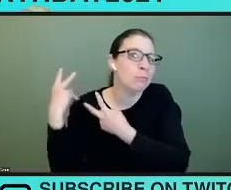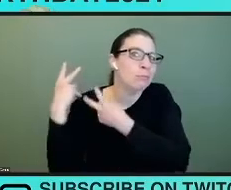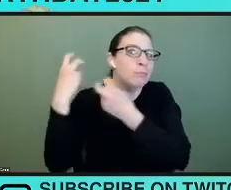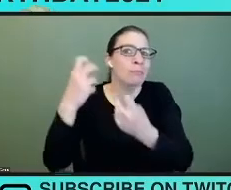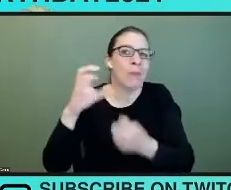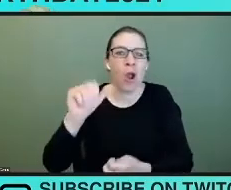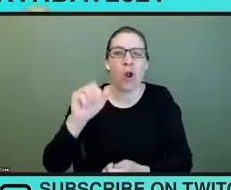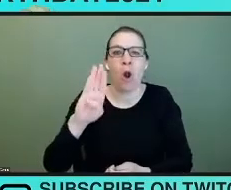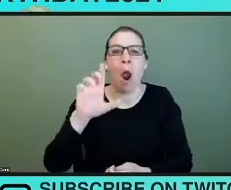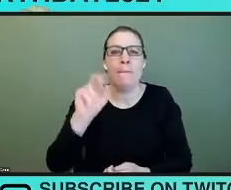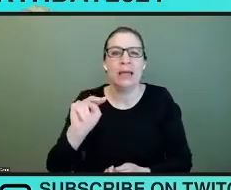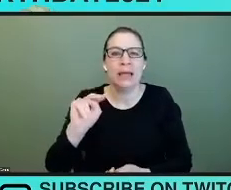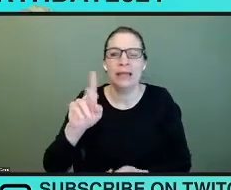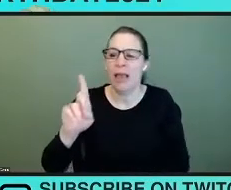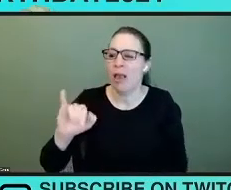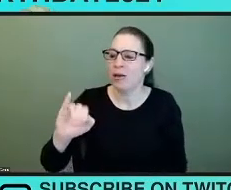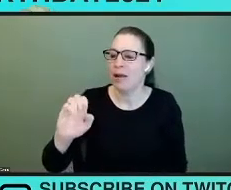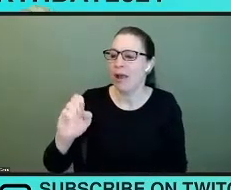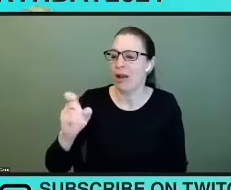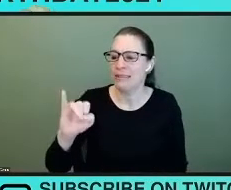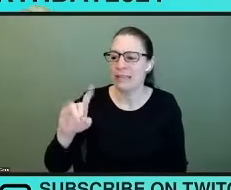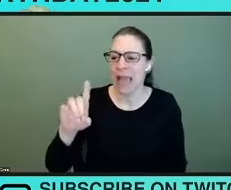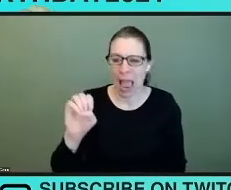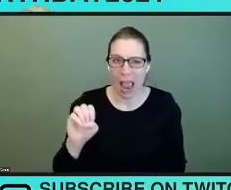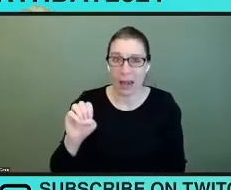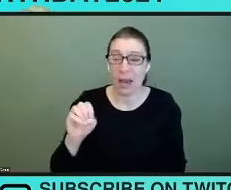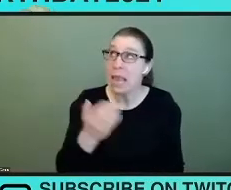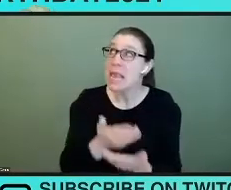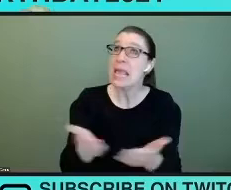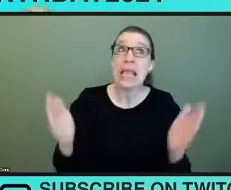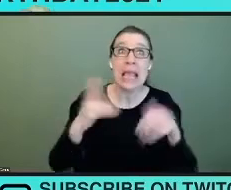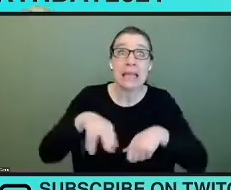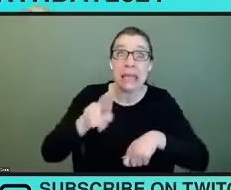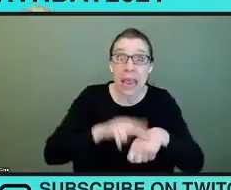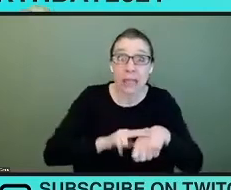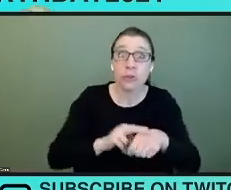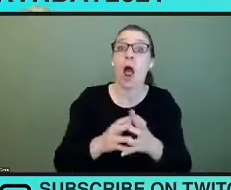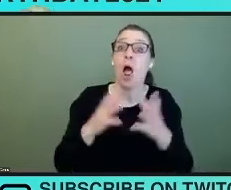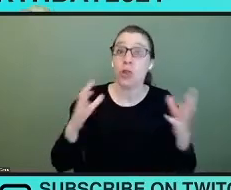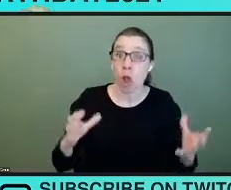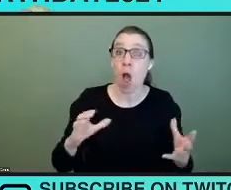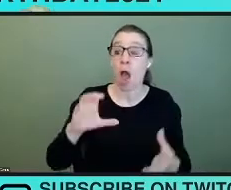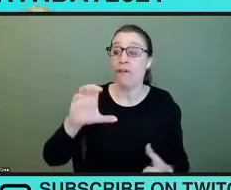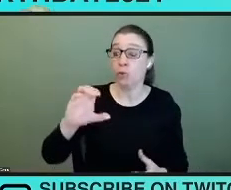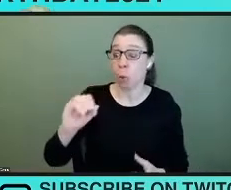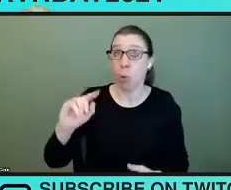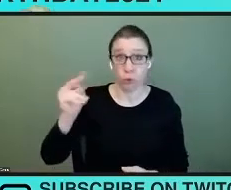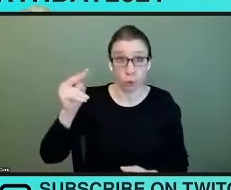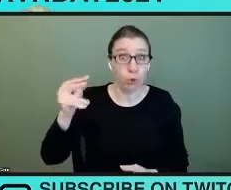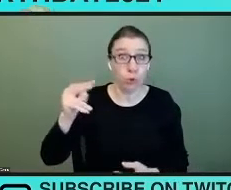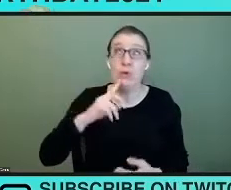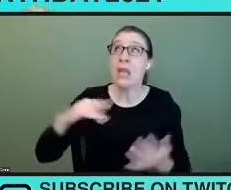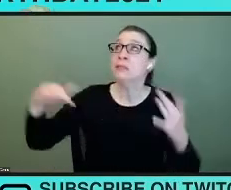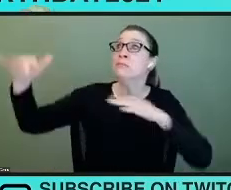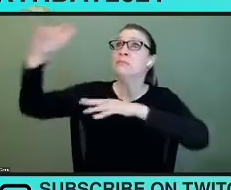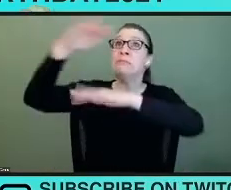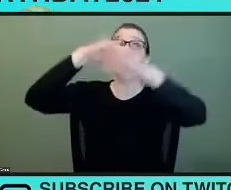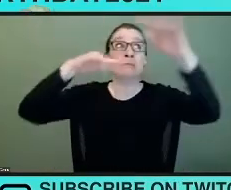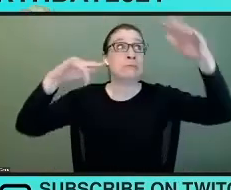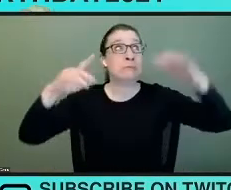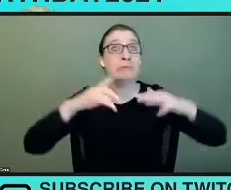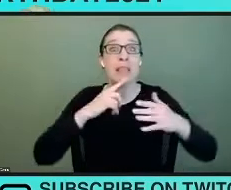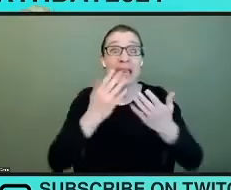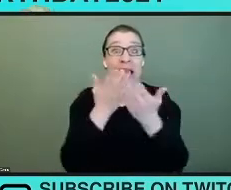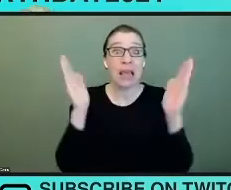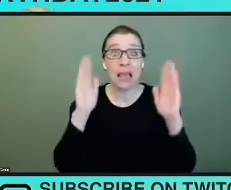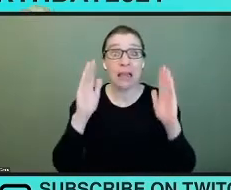nature, quite a lot of the fraction of this carbon dioxide in the atmosphere. So any technology take the atmospheric